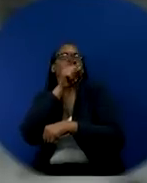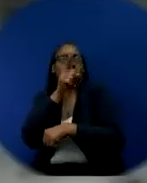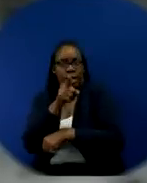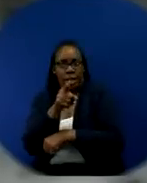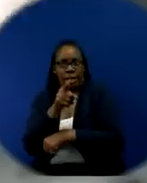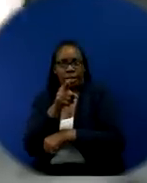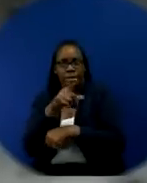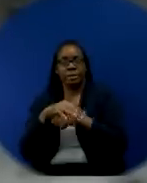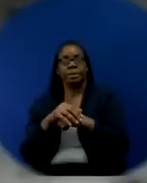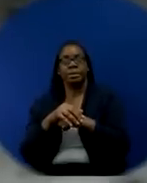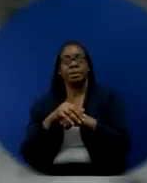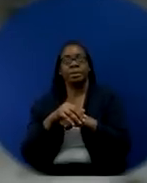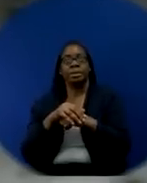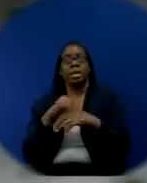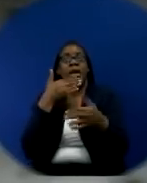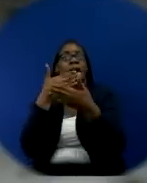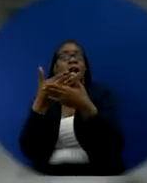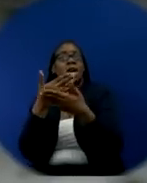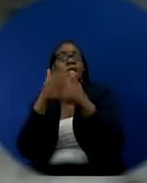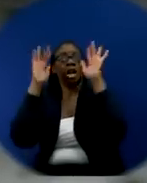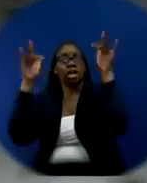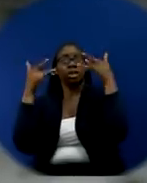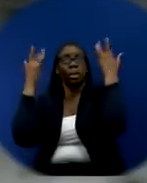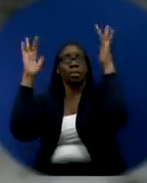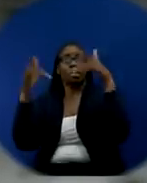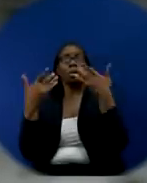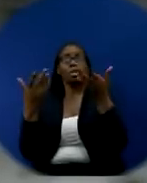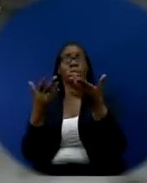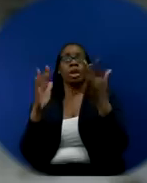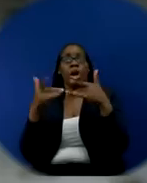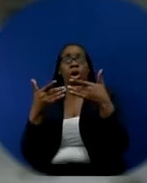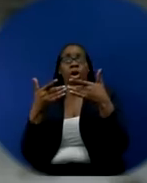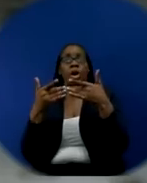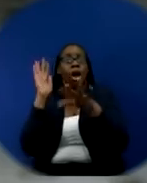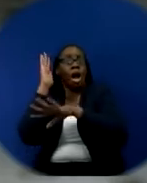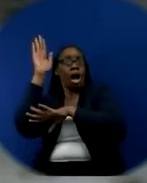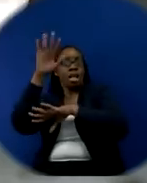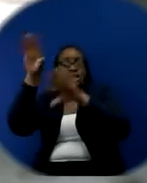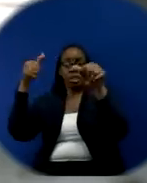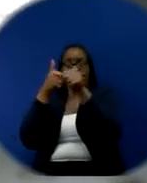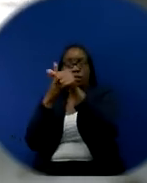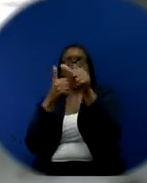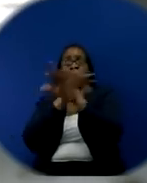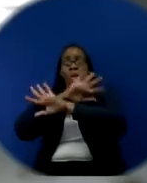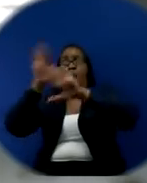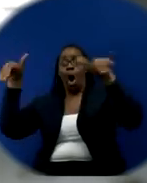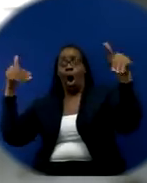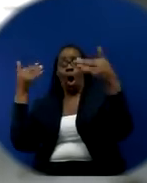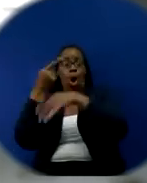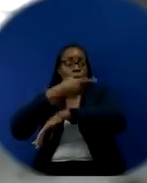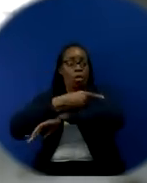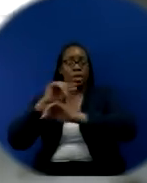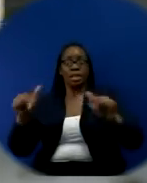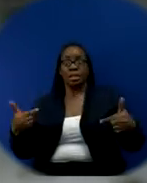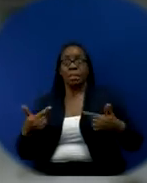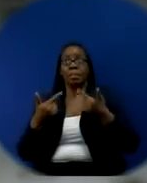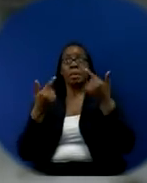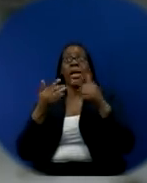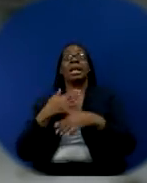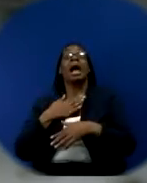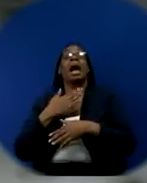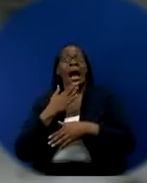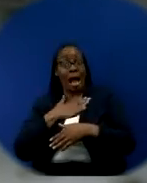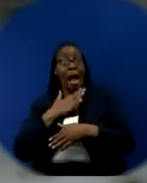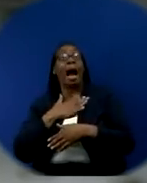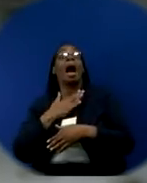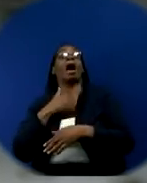surely, goodness and mercy shall follow me all the days of my life,